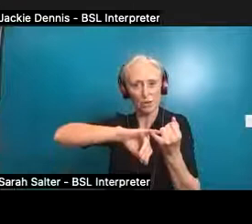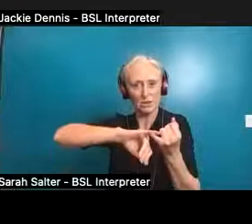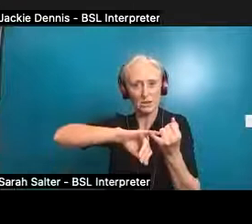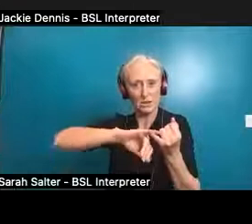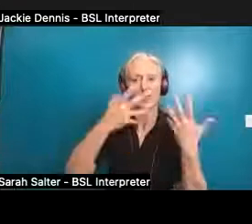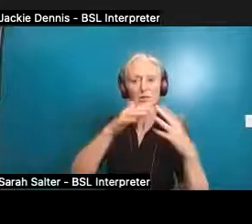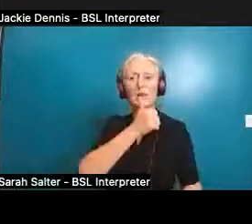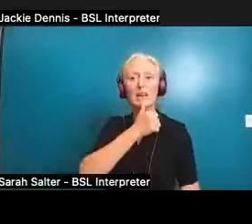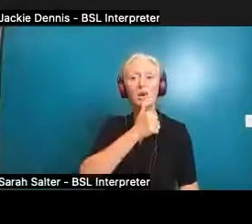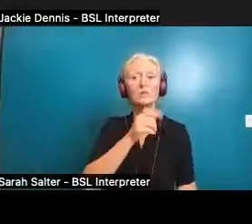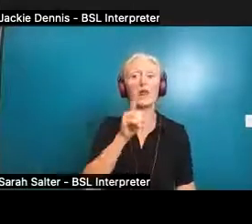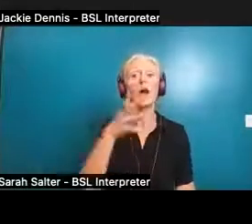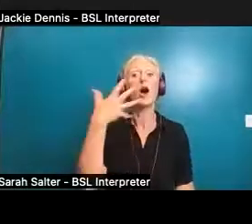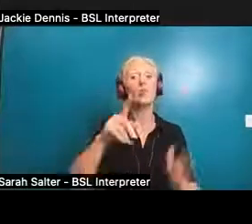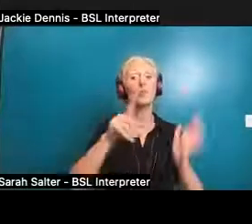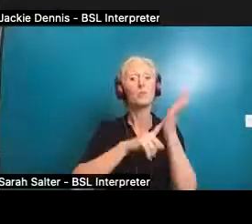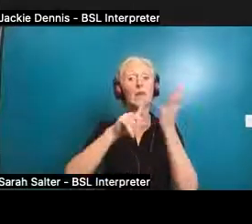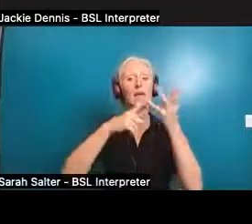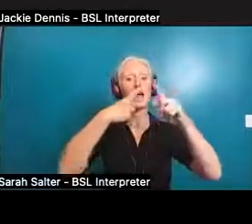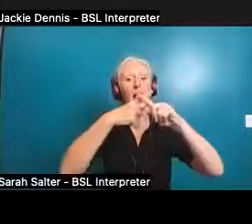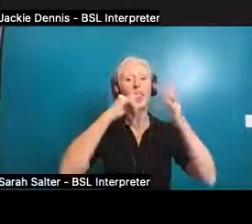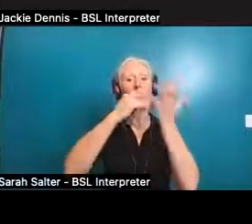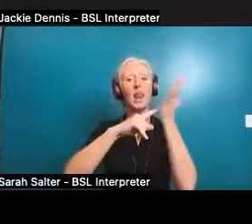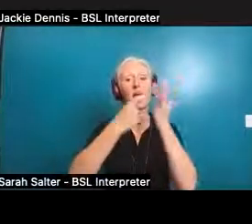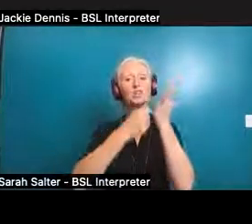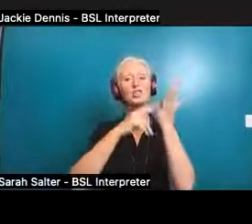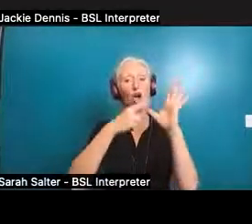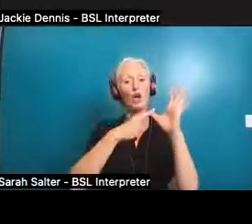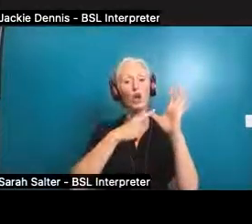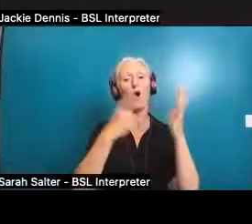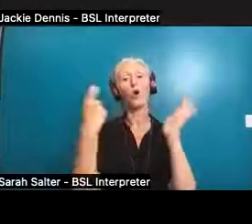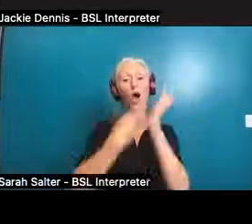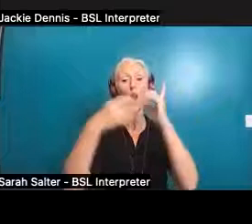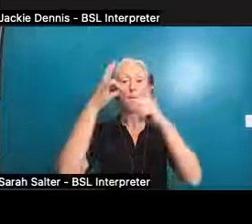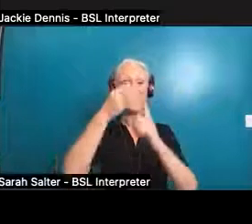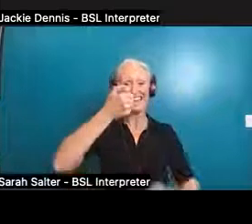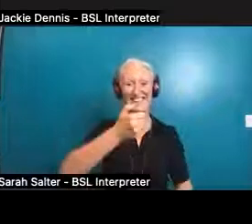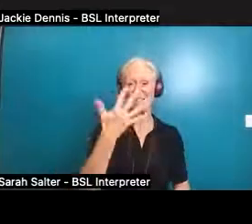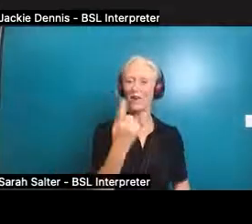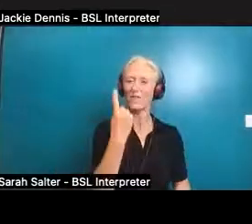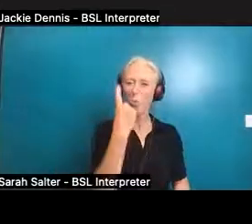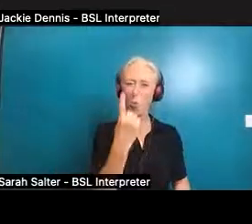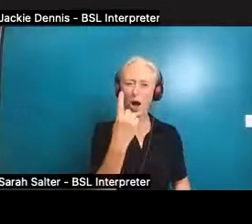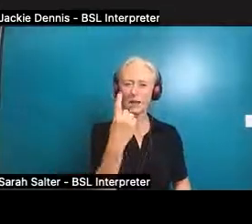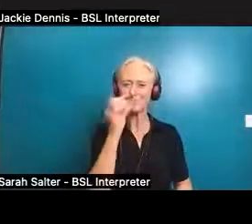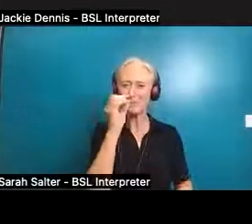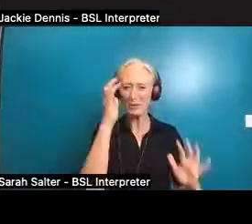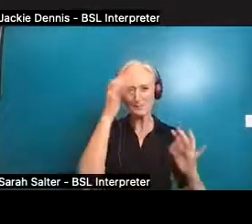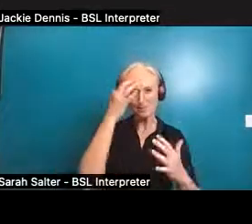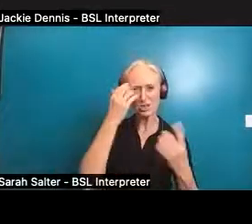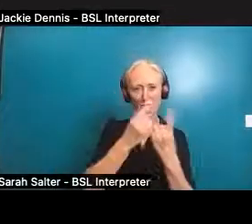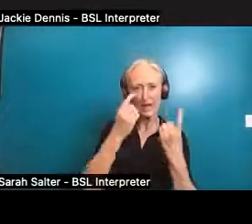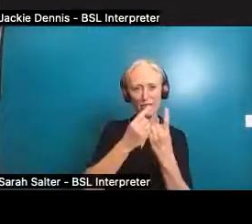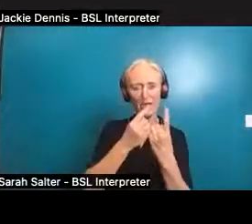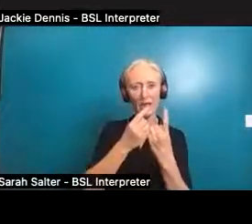to emerge from the Luxturna trials on RP65 is that about 6 to 9 months after